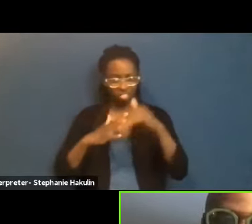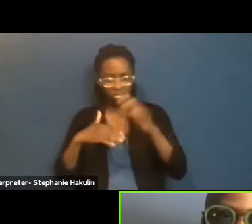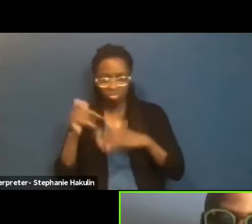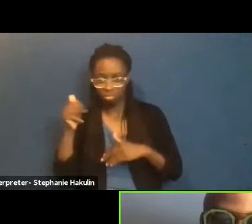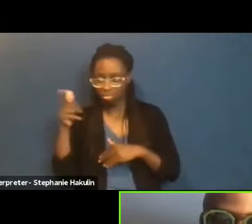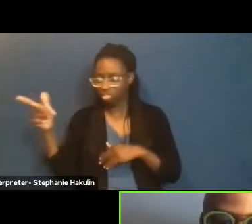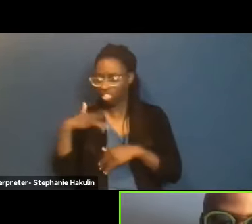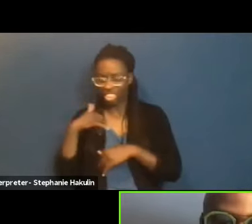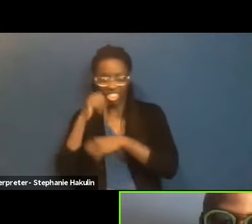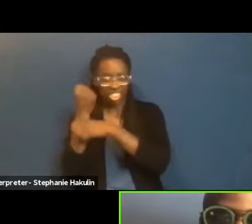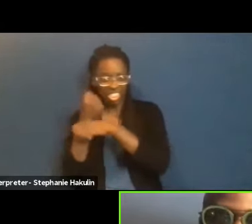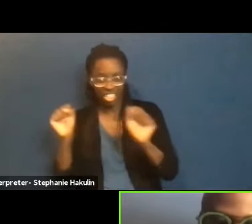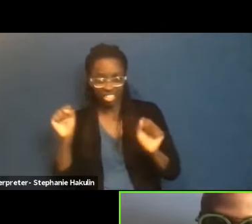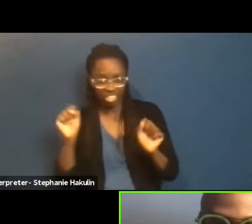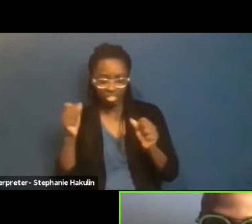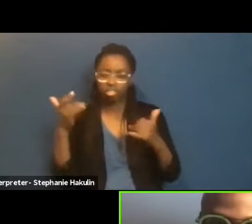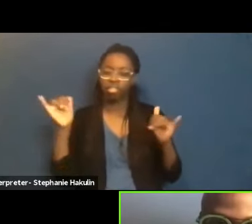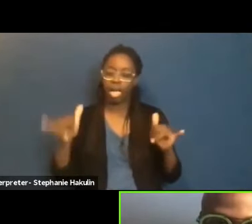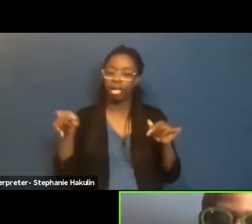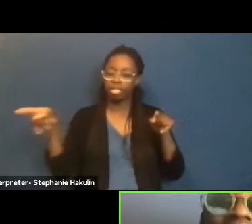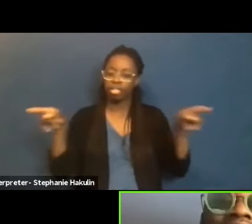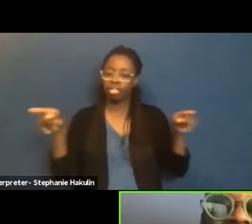in this space. Yes?